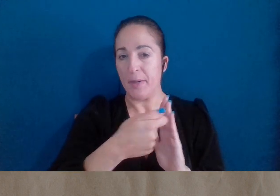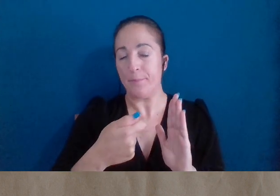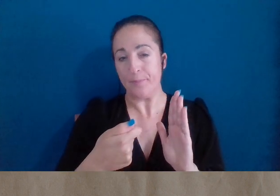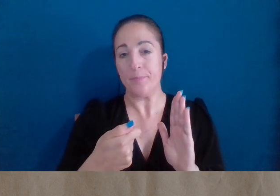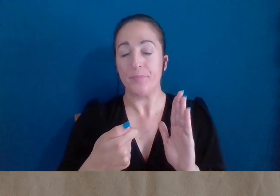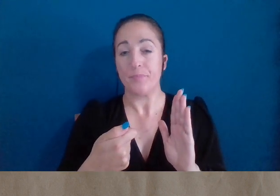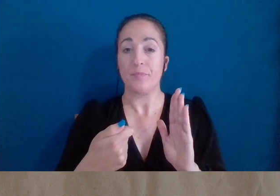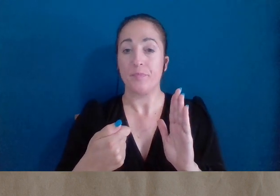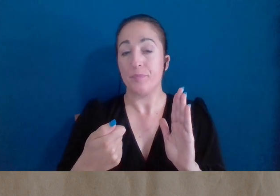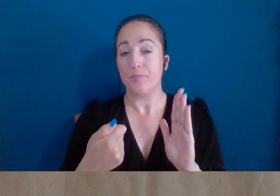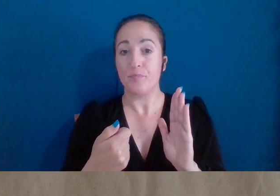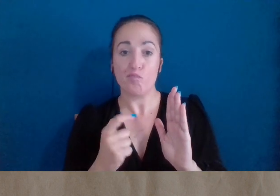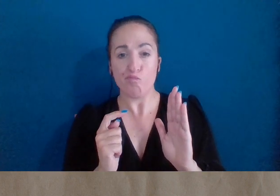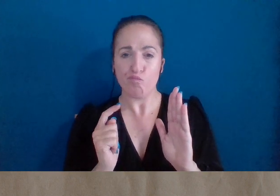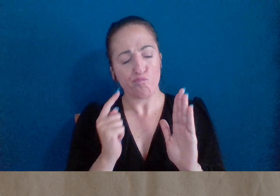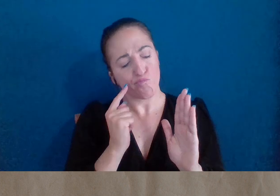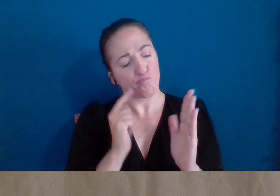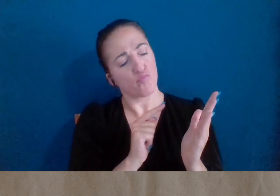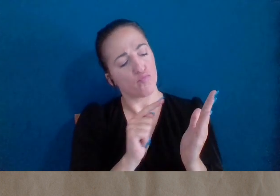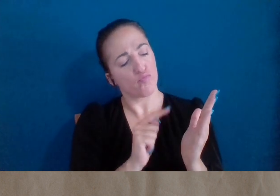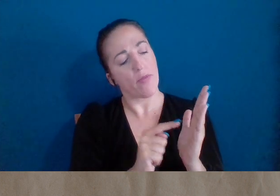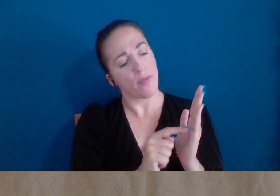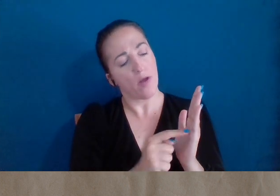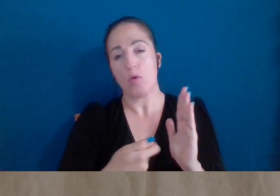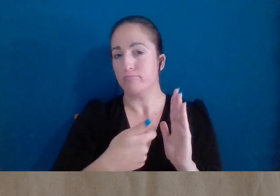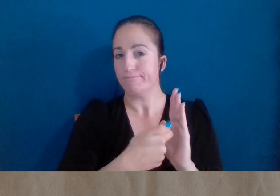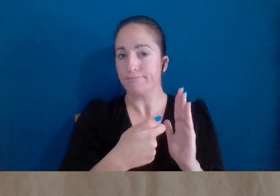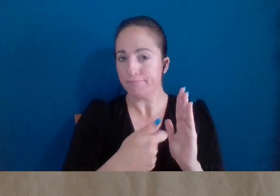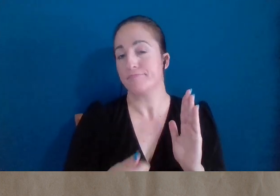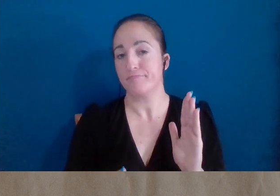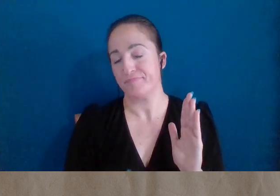and maybe one right there.